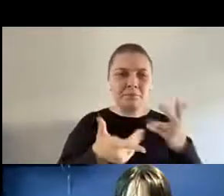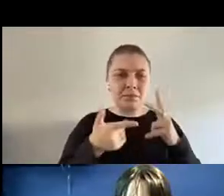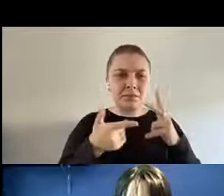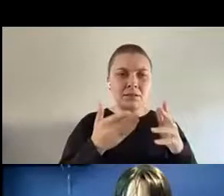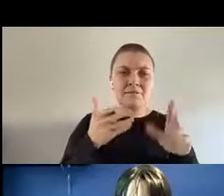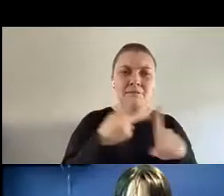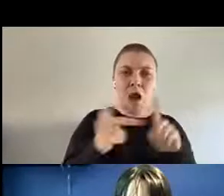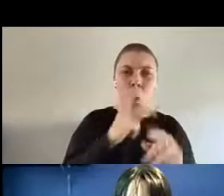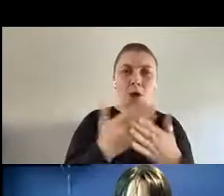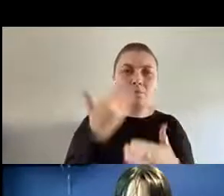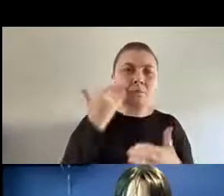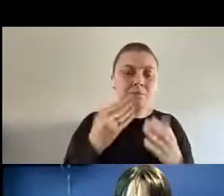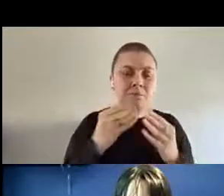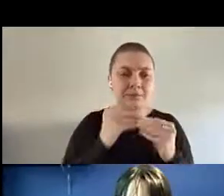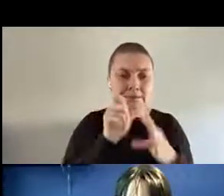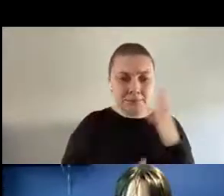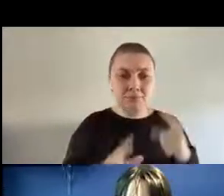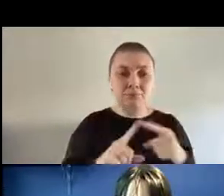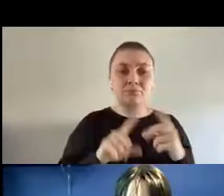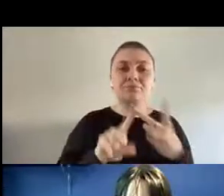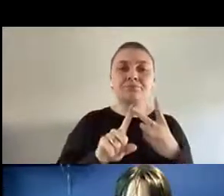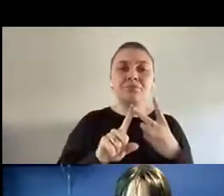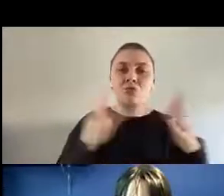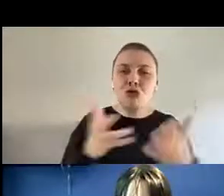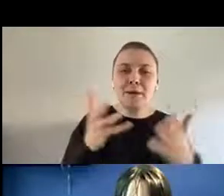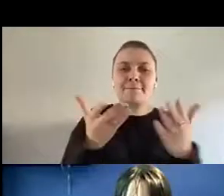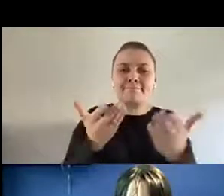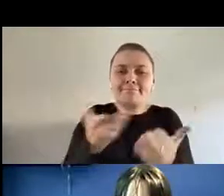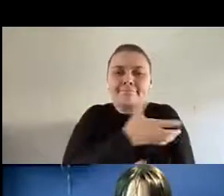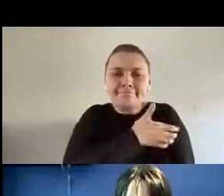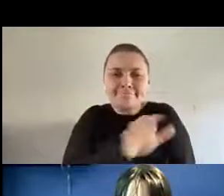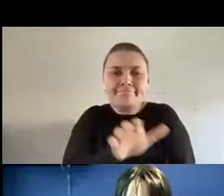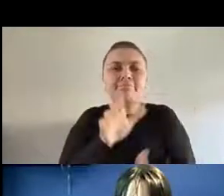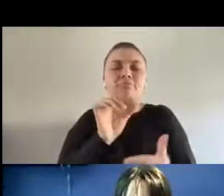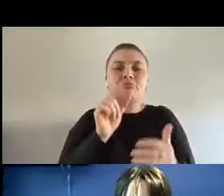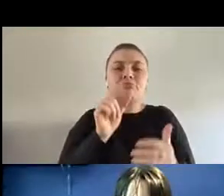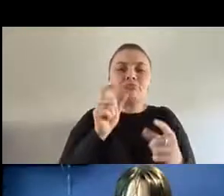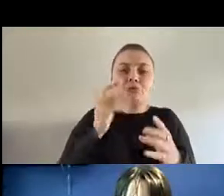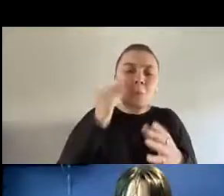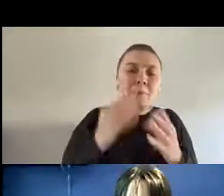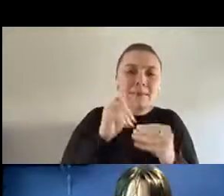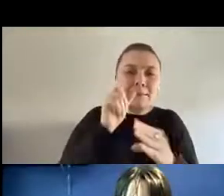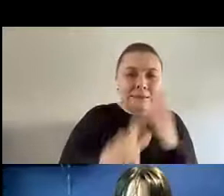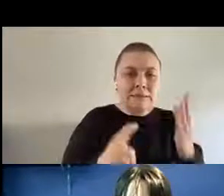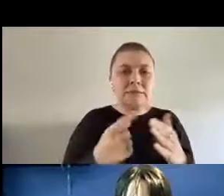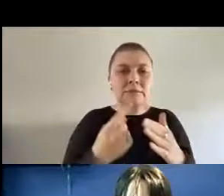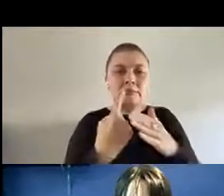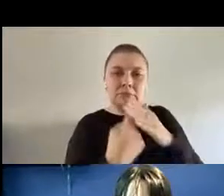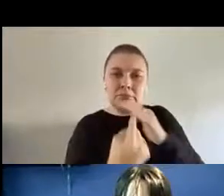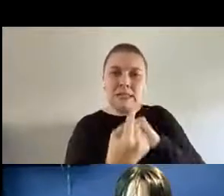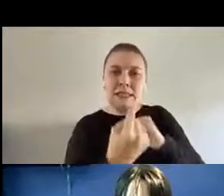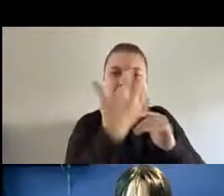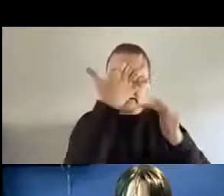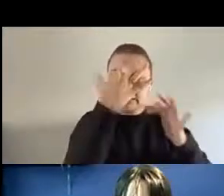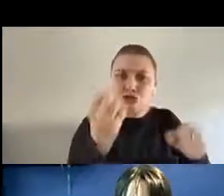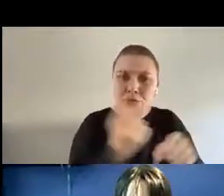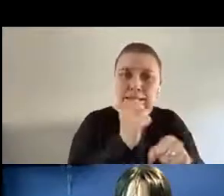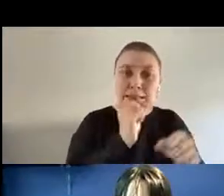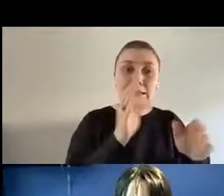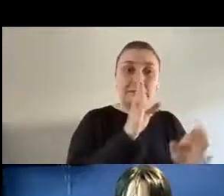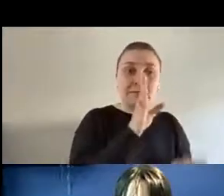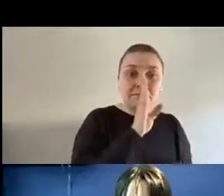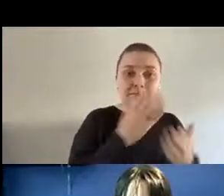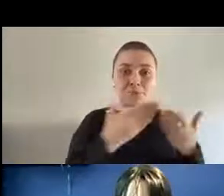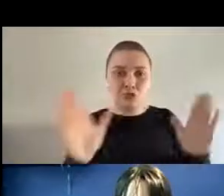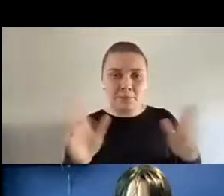disabilities, promoting and enabling women with disabilities independence and decision-making in public and private life, fostering